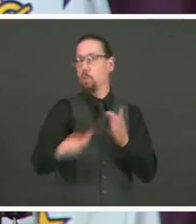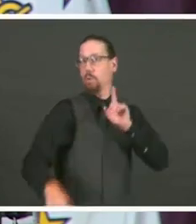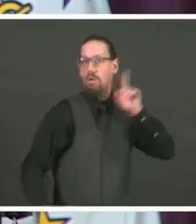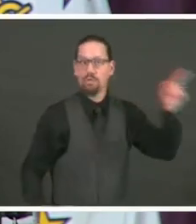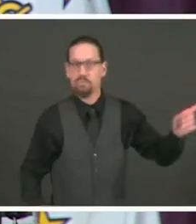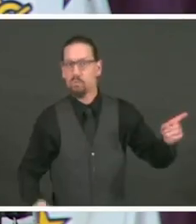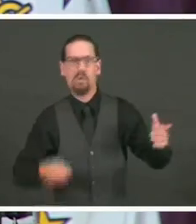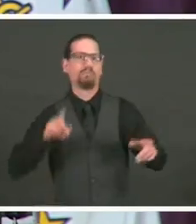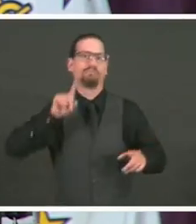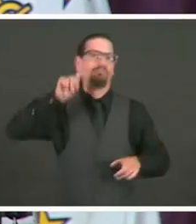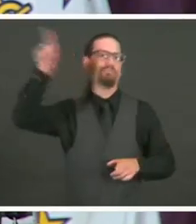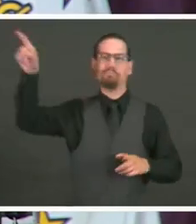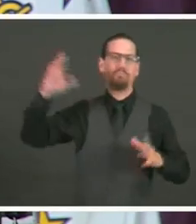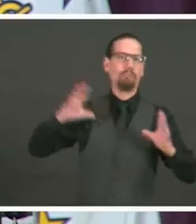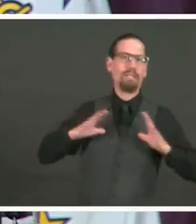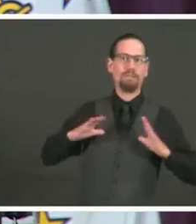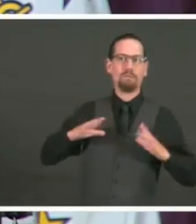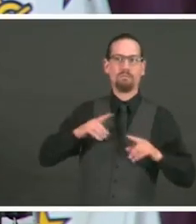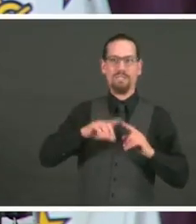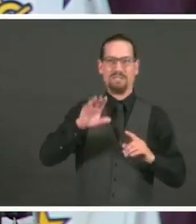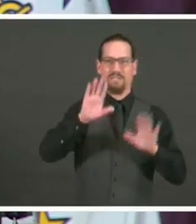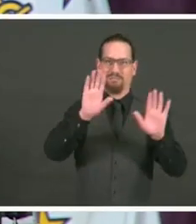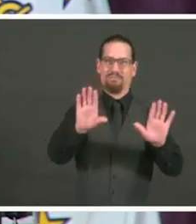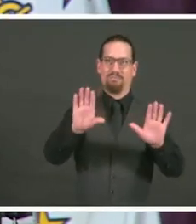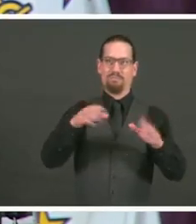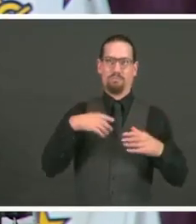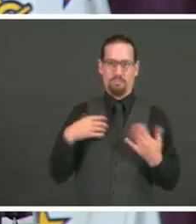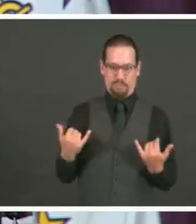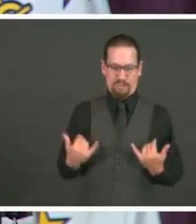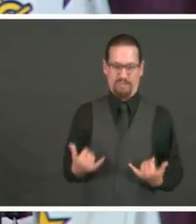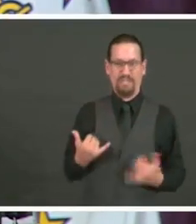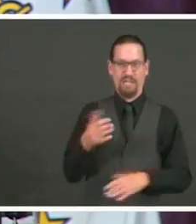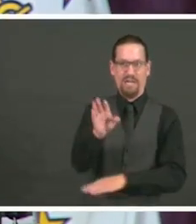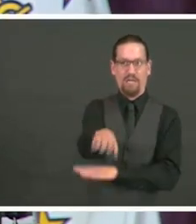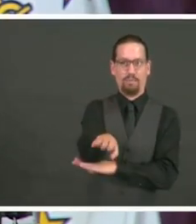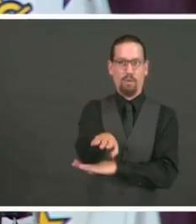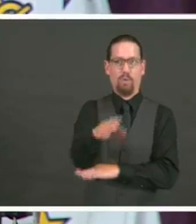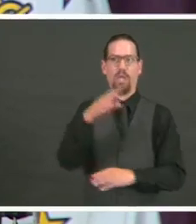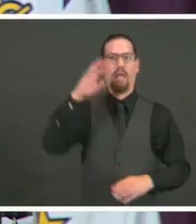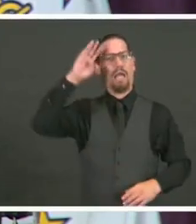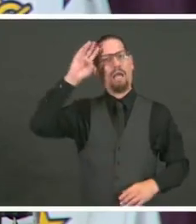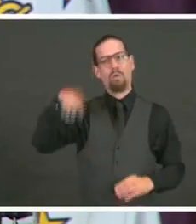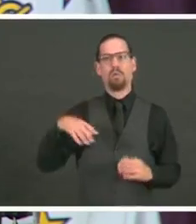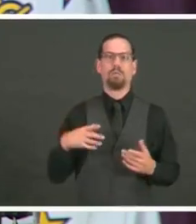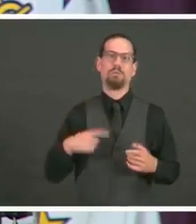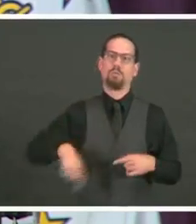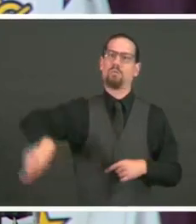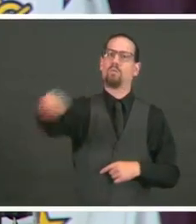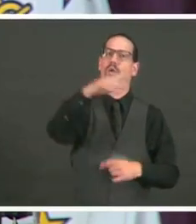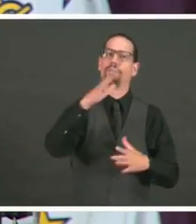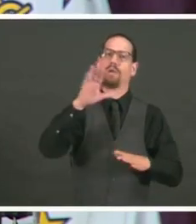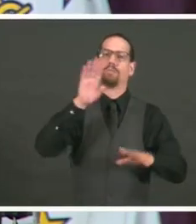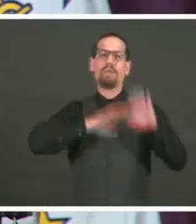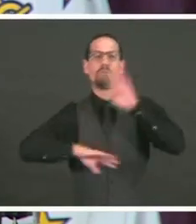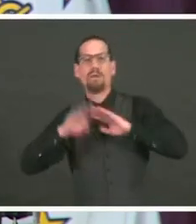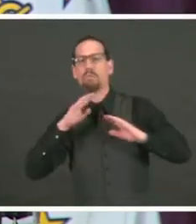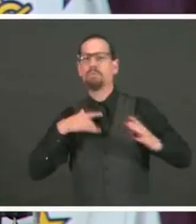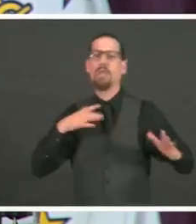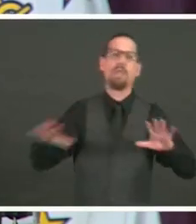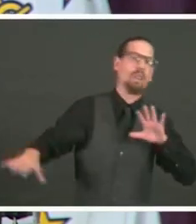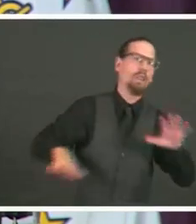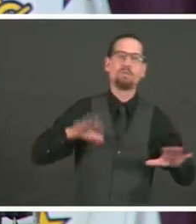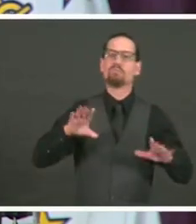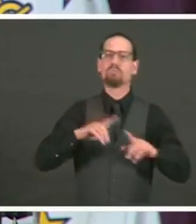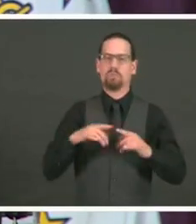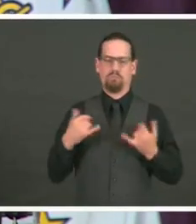are, as of this afternoon, I want to help you out. I'm sorry that this is inconvenient. So starting this afternoon, we're